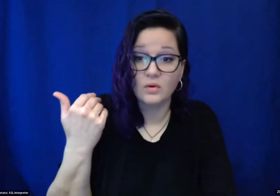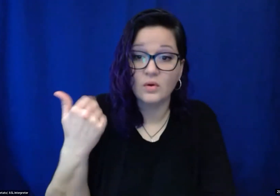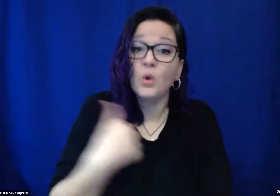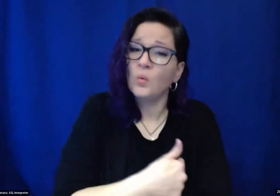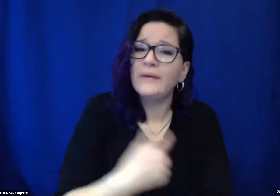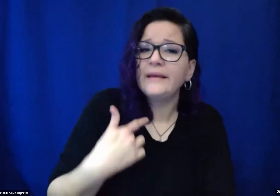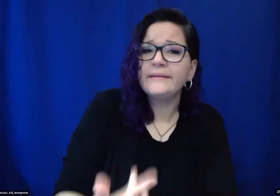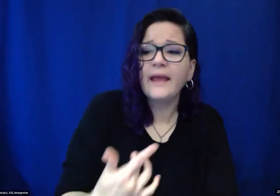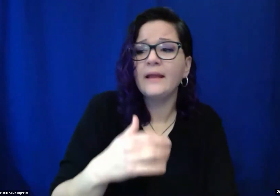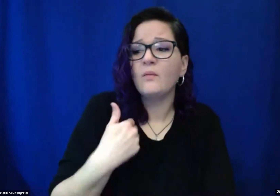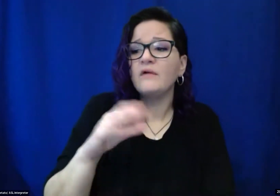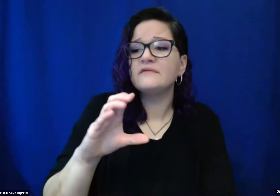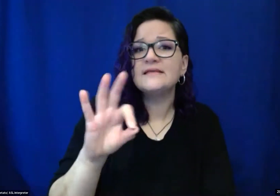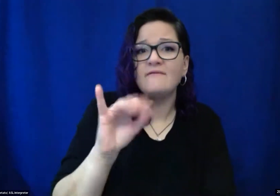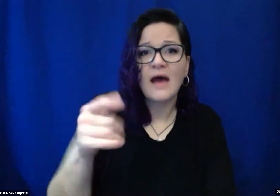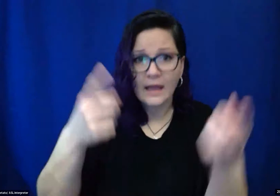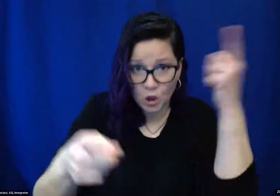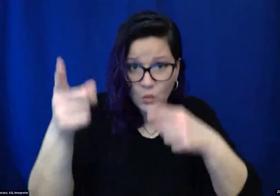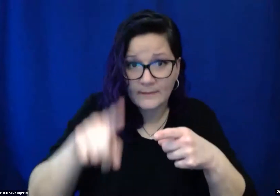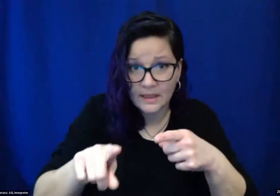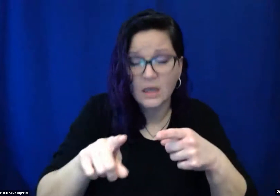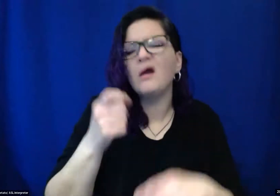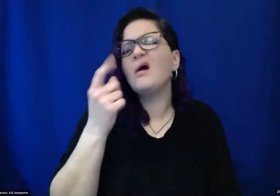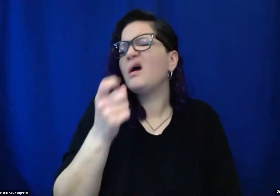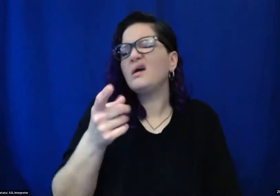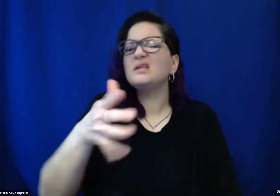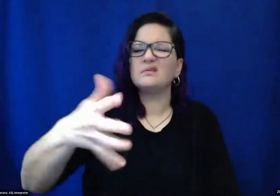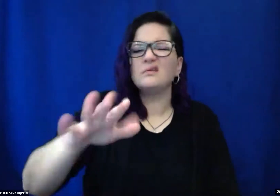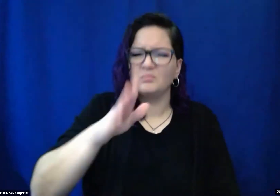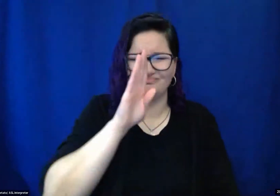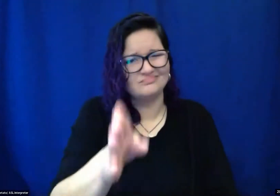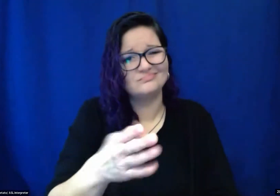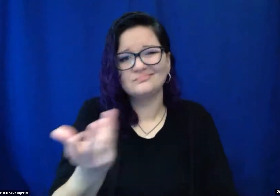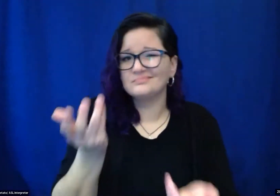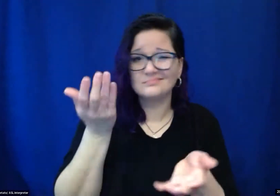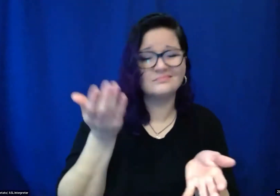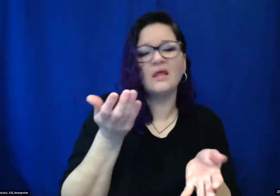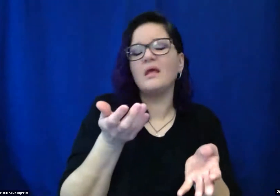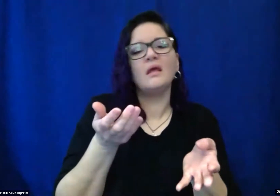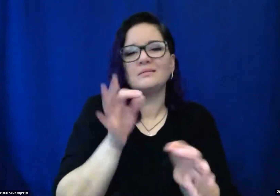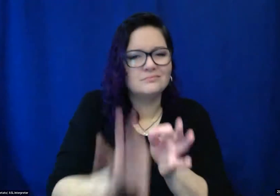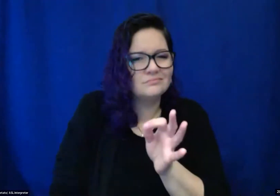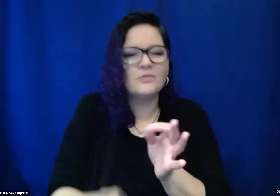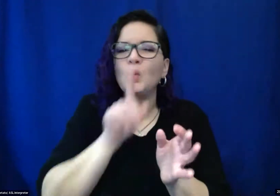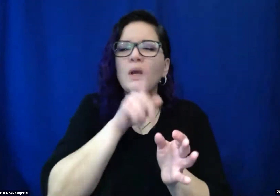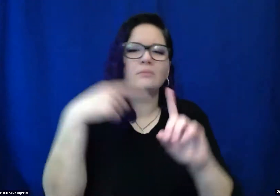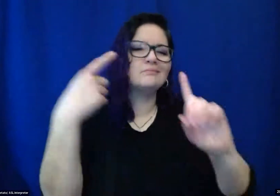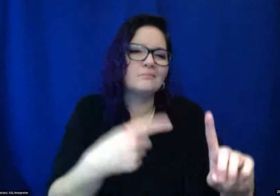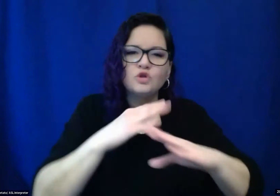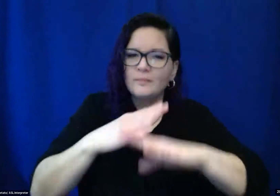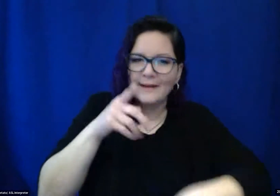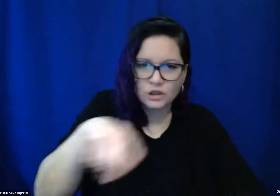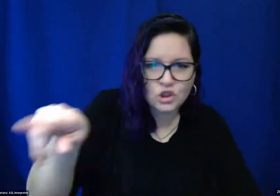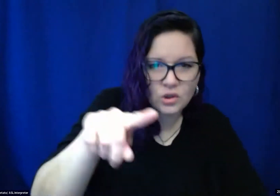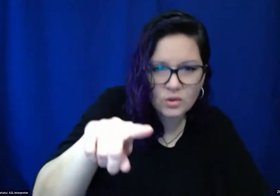is we have a CFI agreement. It's fairly straightforward. It is intended to protect you as the